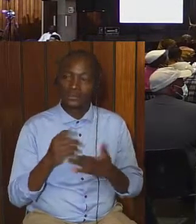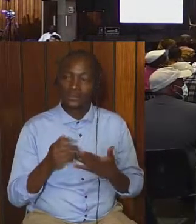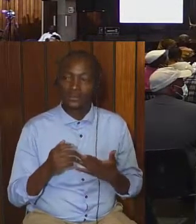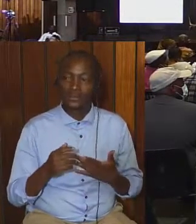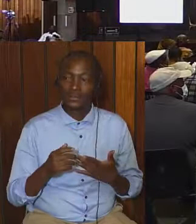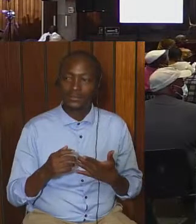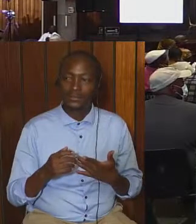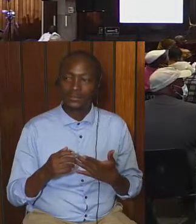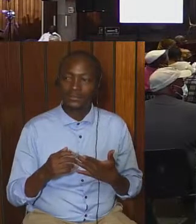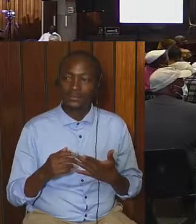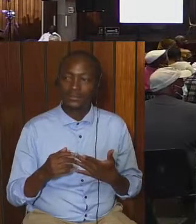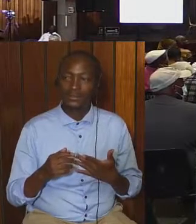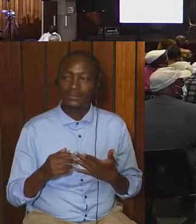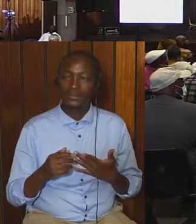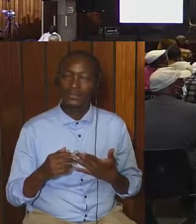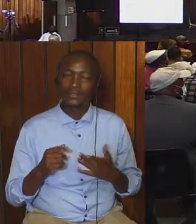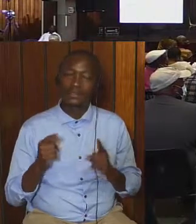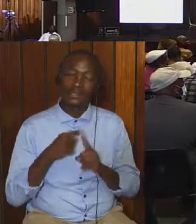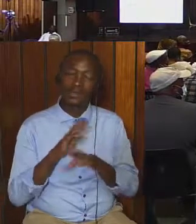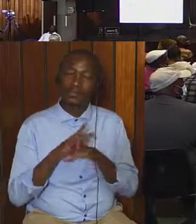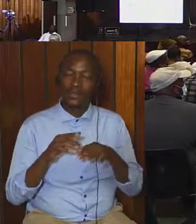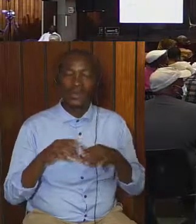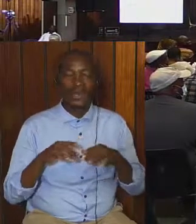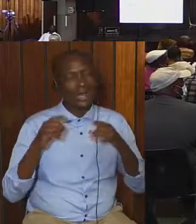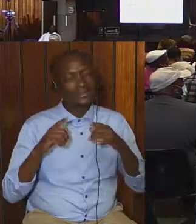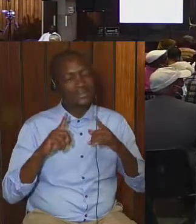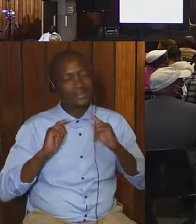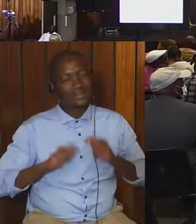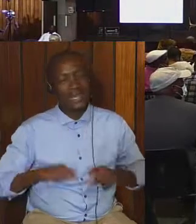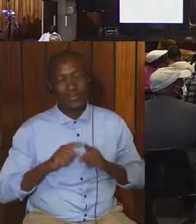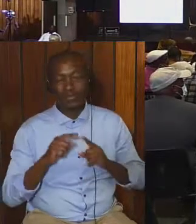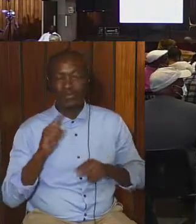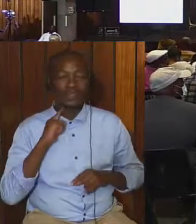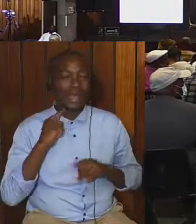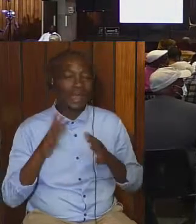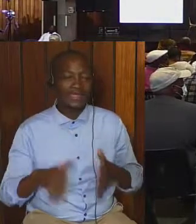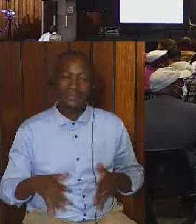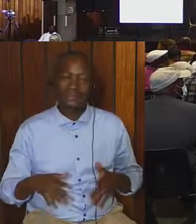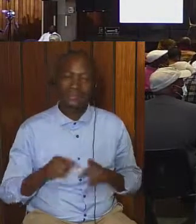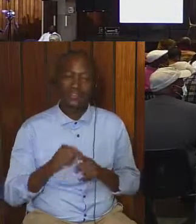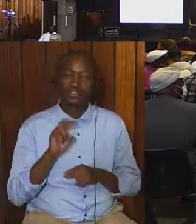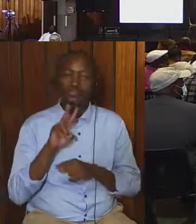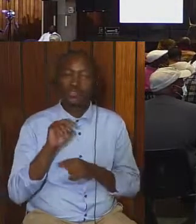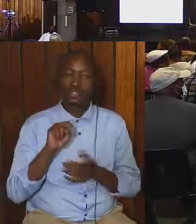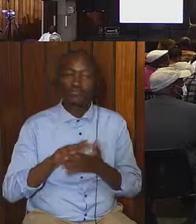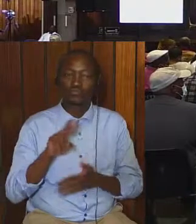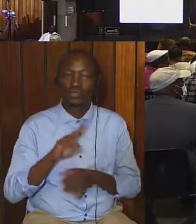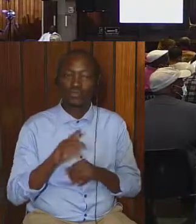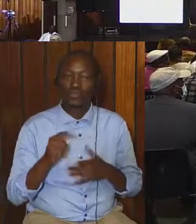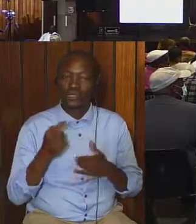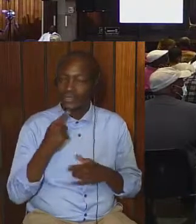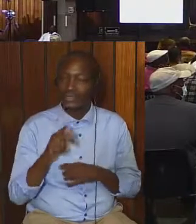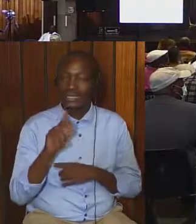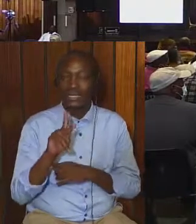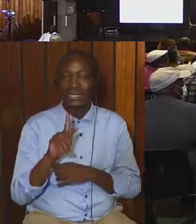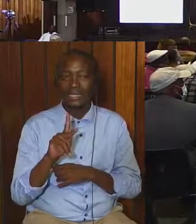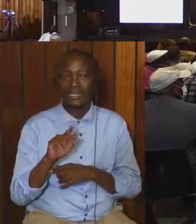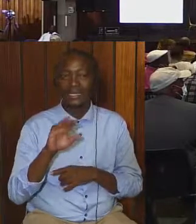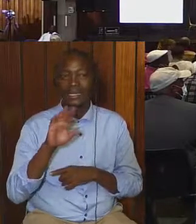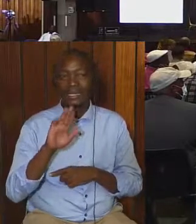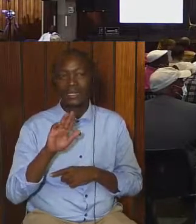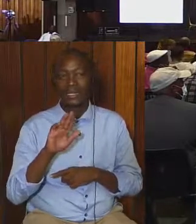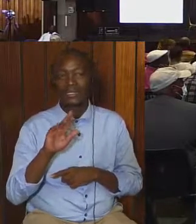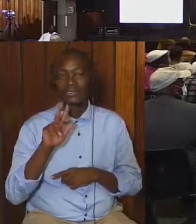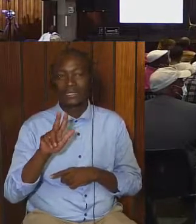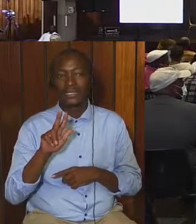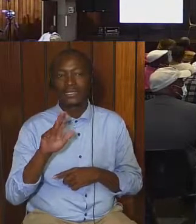Wesizwe. Comrade, we are sick and tired of liars. From 2012, they say K98